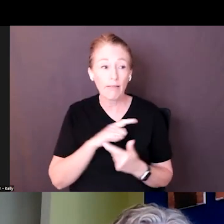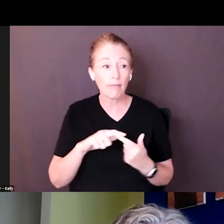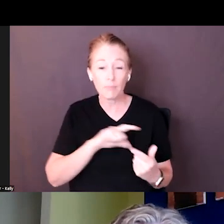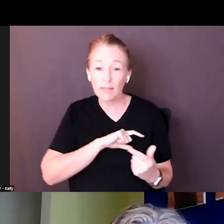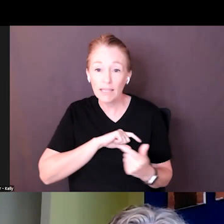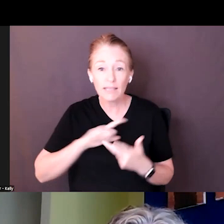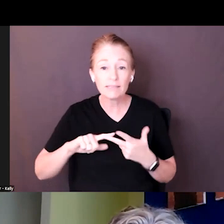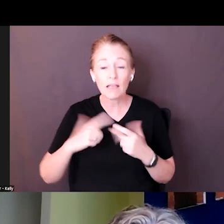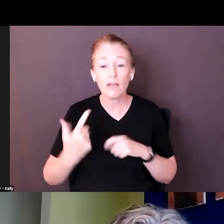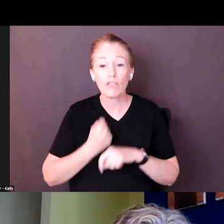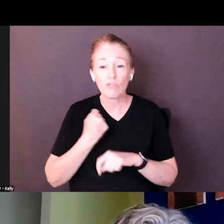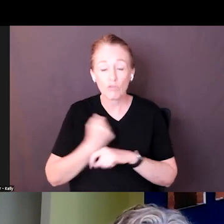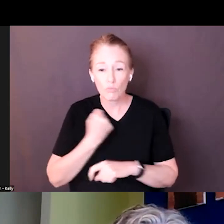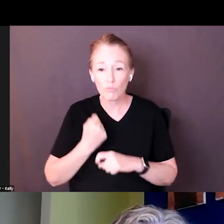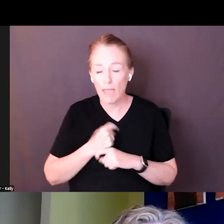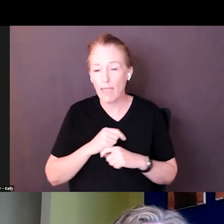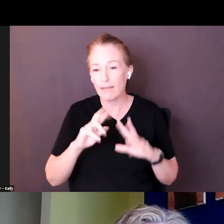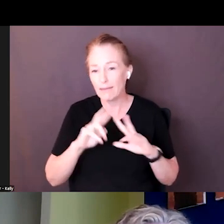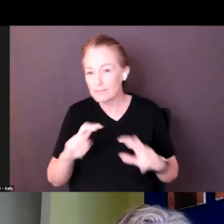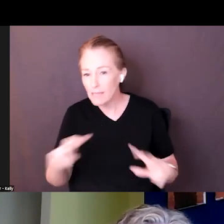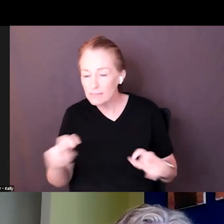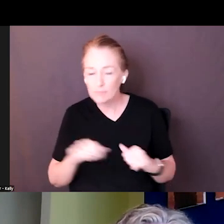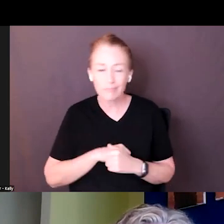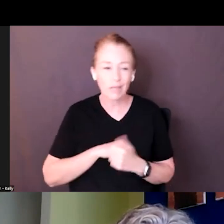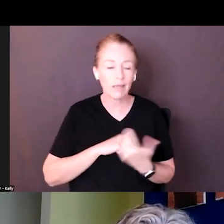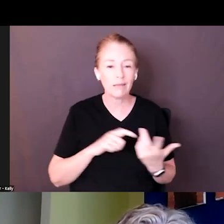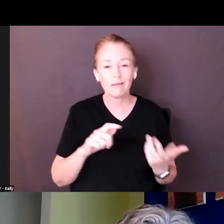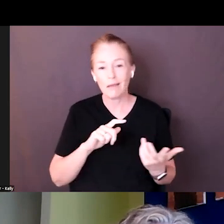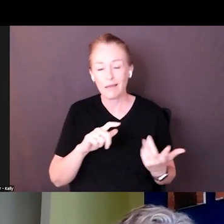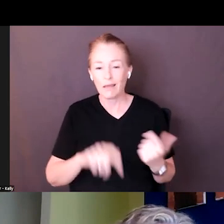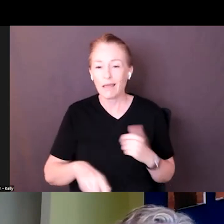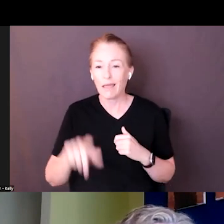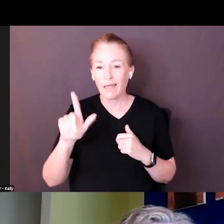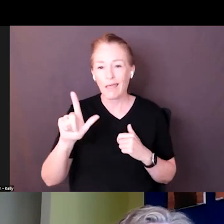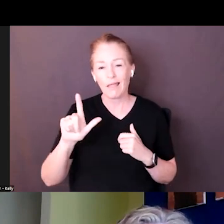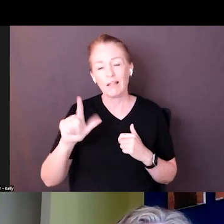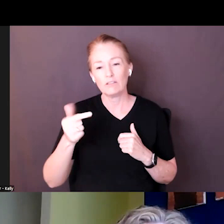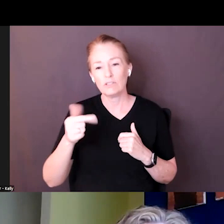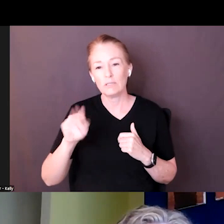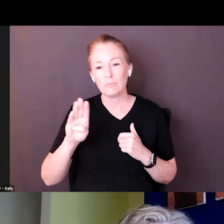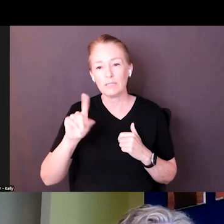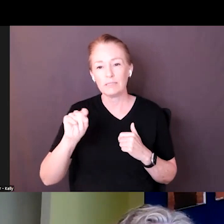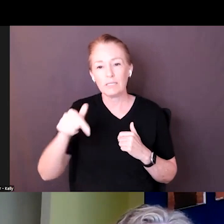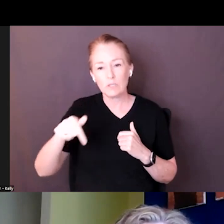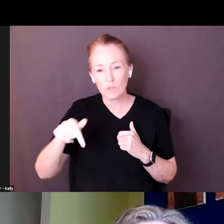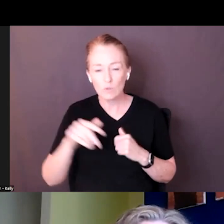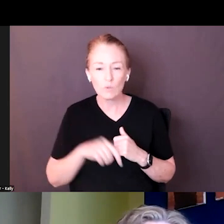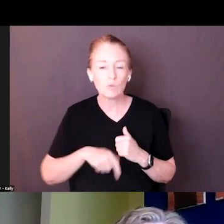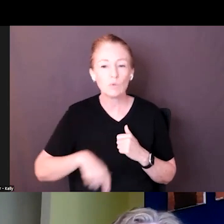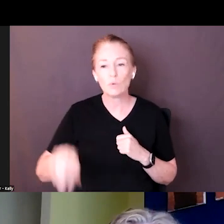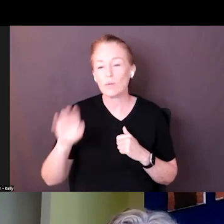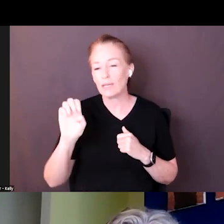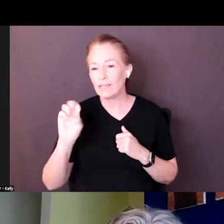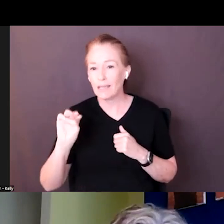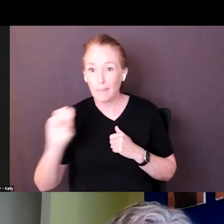and response, law enforcement coordination, LGBTQ populations in 988, EMS and 911 coordination.